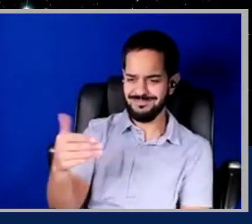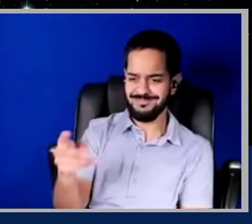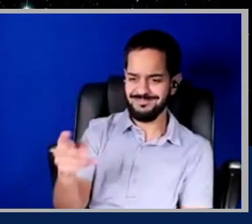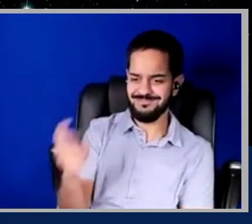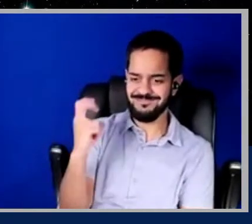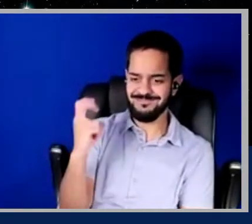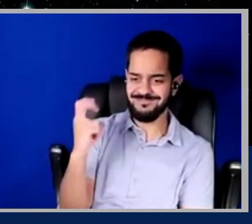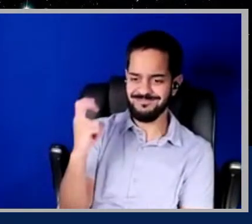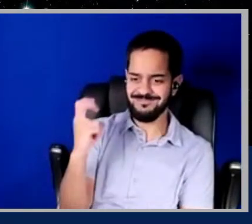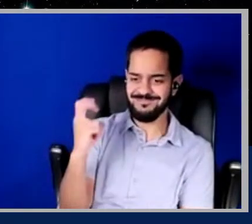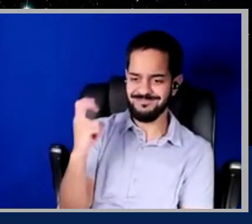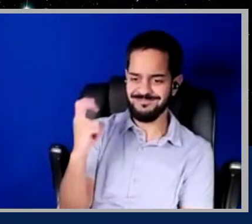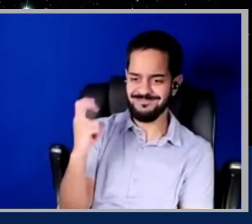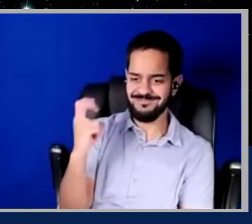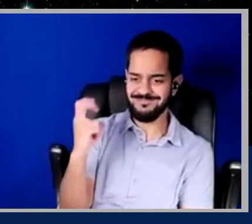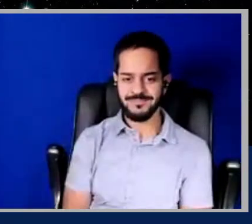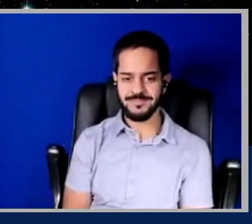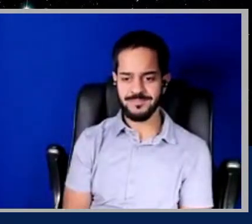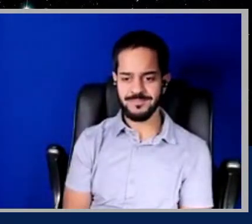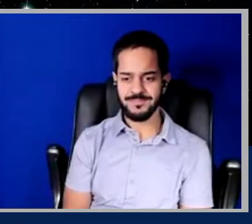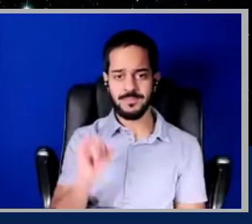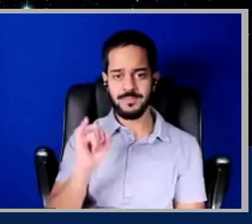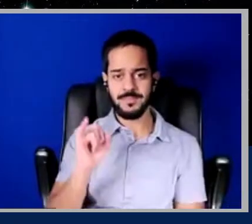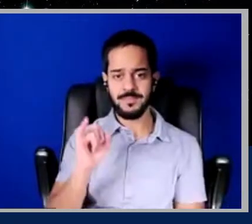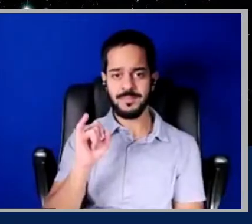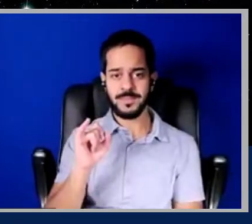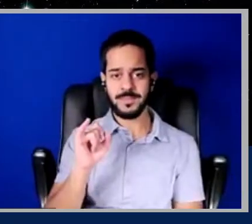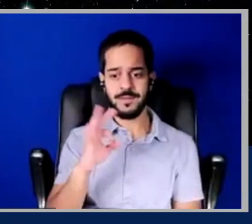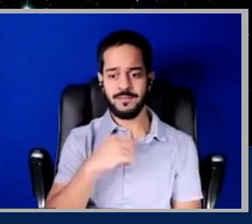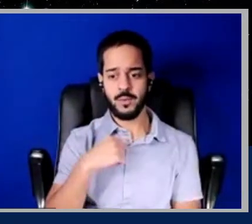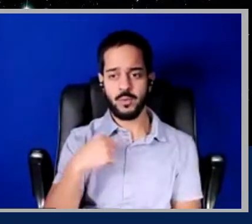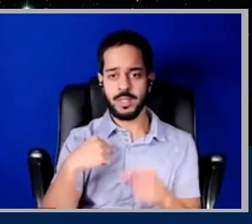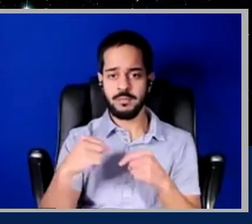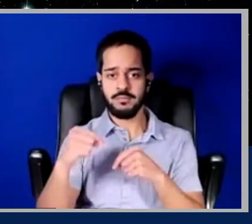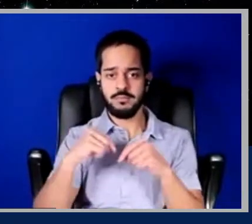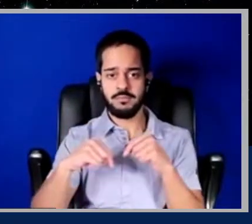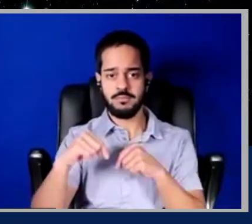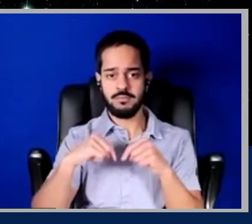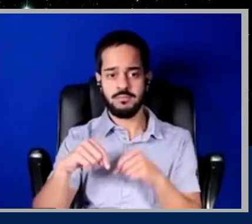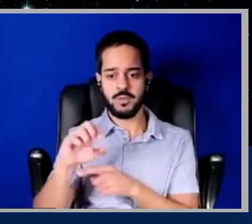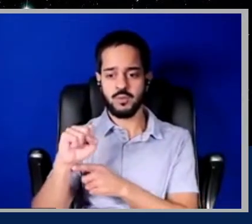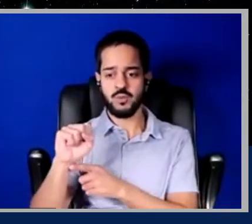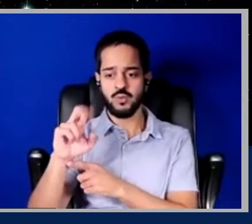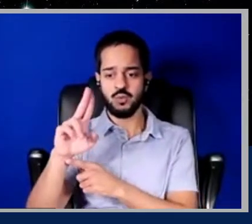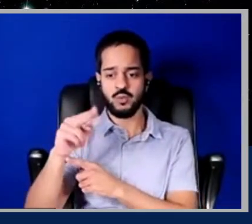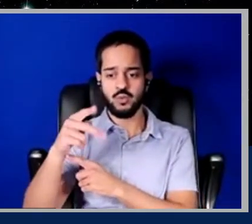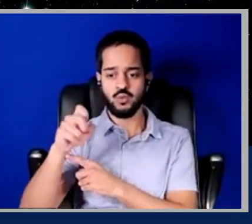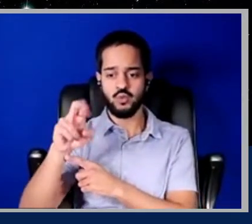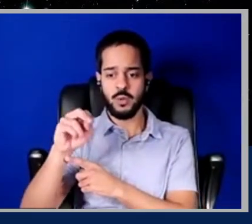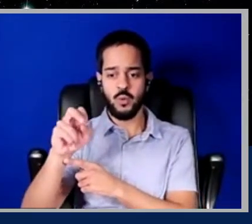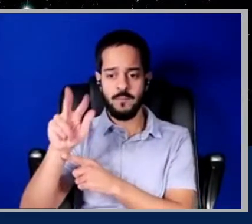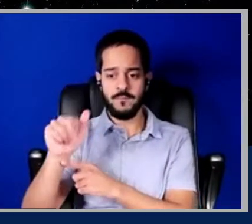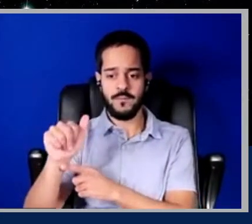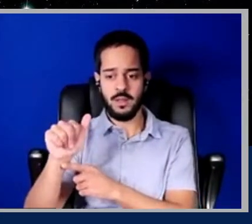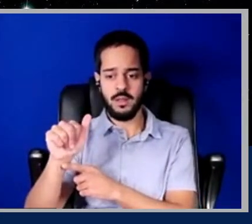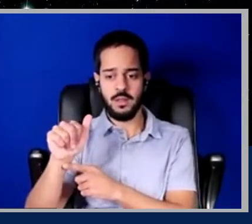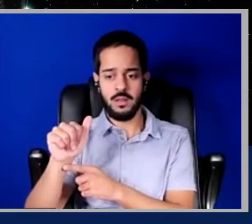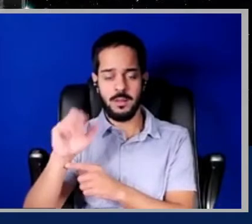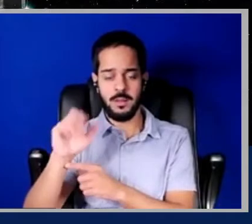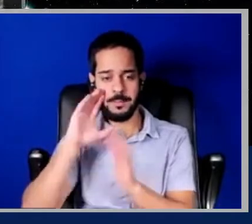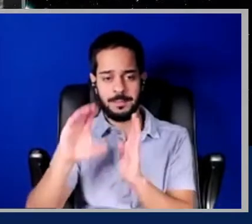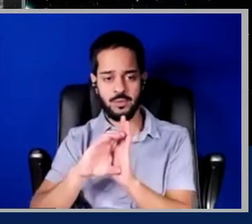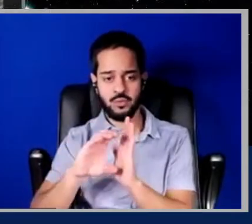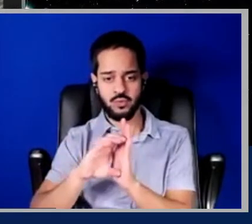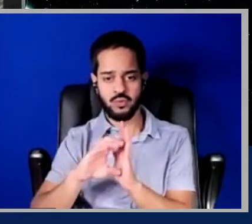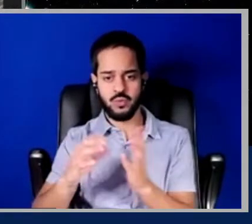So if we go back to that, the supernova remnant 3D print that DAS had put up, which type